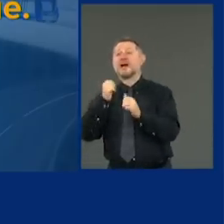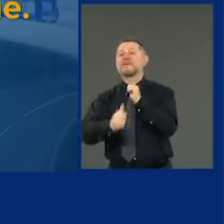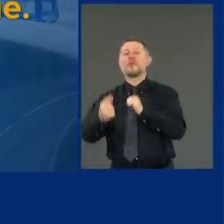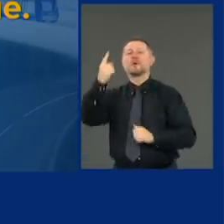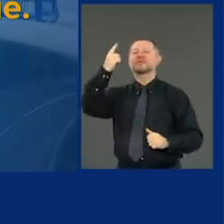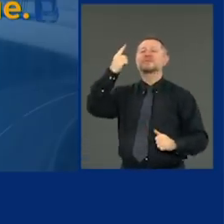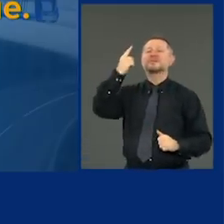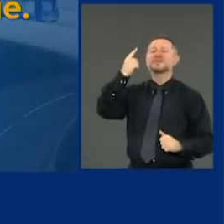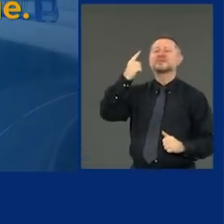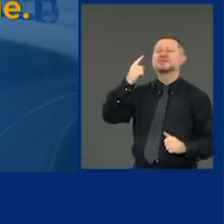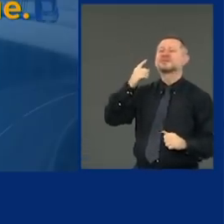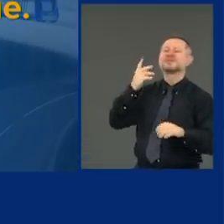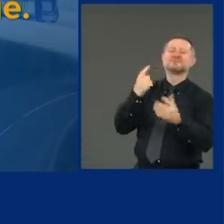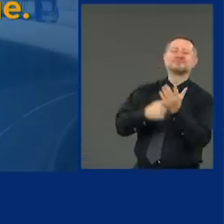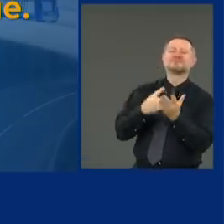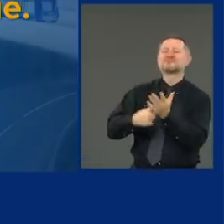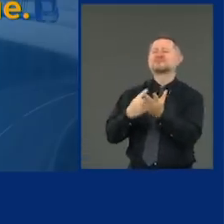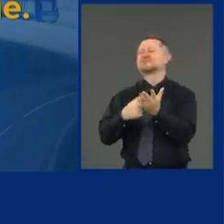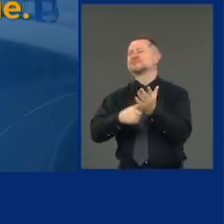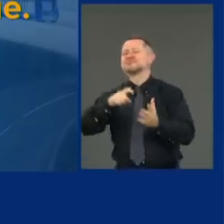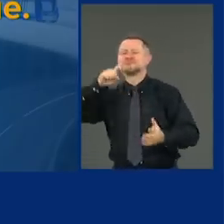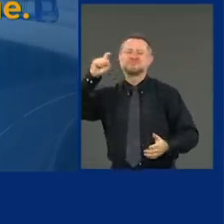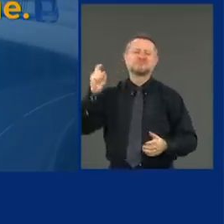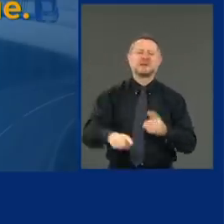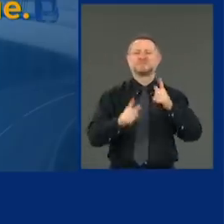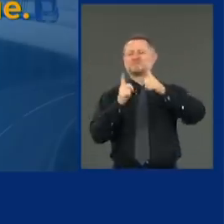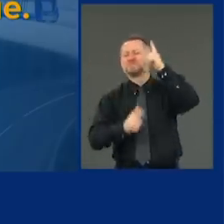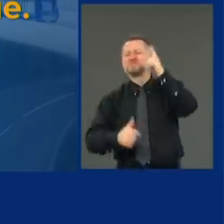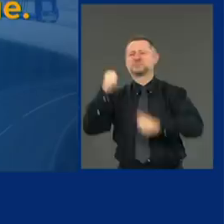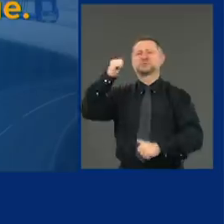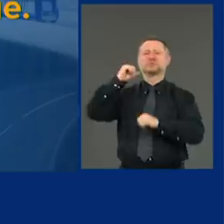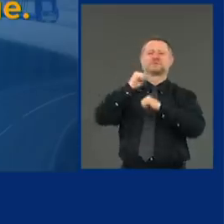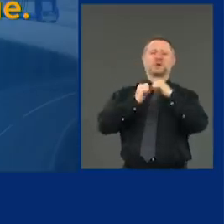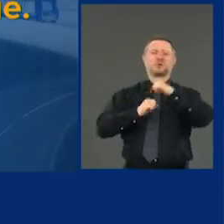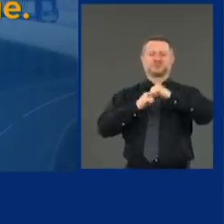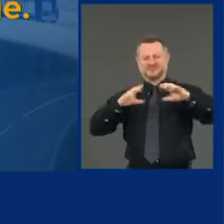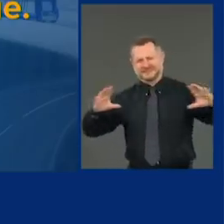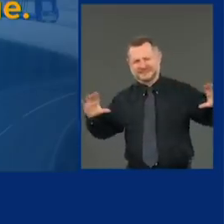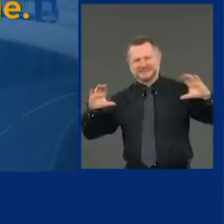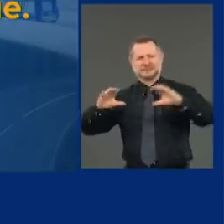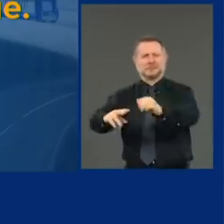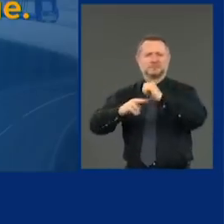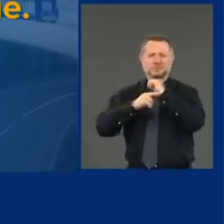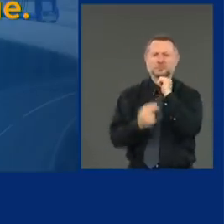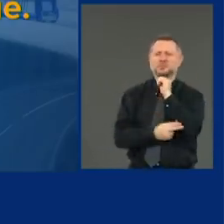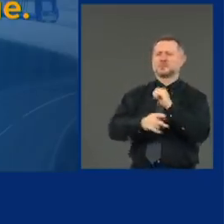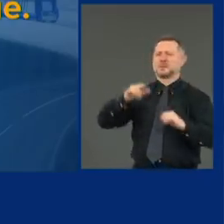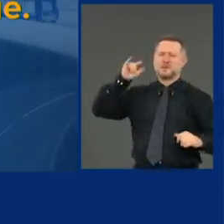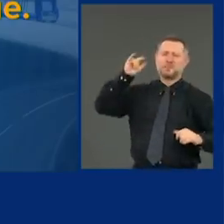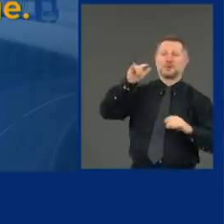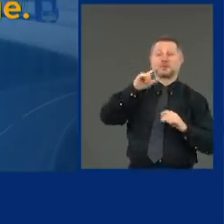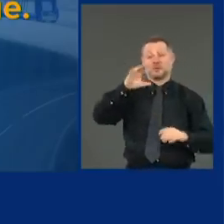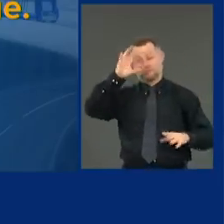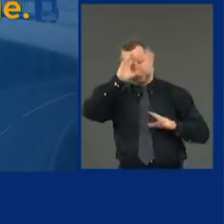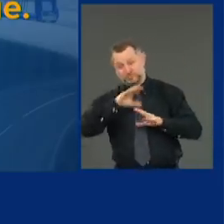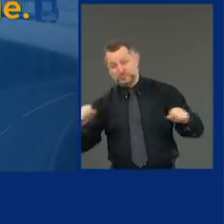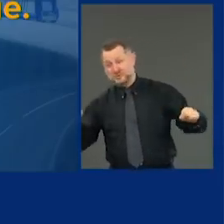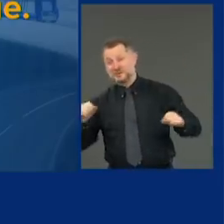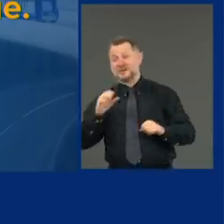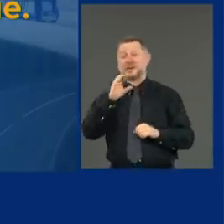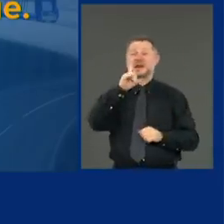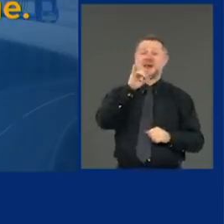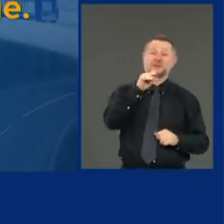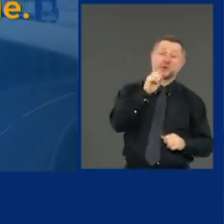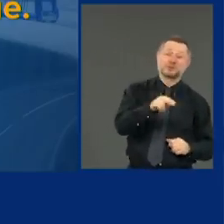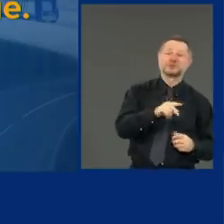the need to do major infrastructure in this nation. Every president, Democrat, Republican, President Clinton talked about it, President Bush talked about it, President Obama